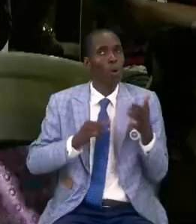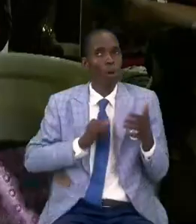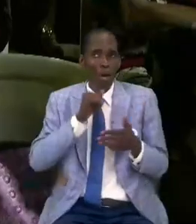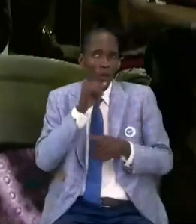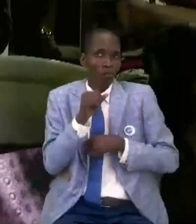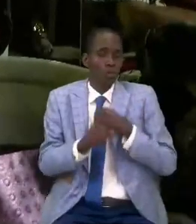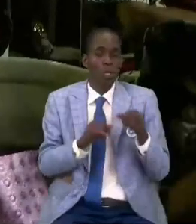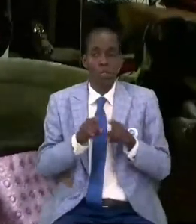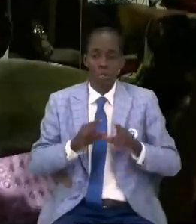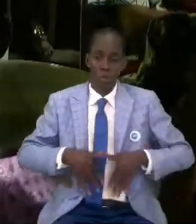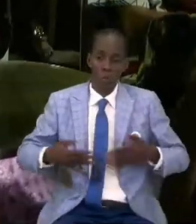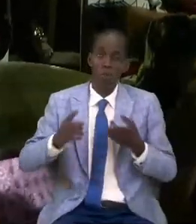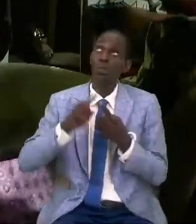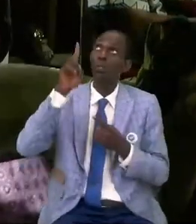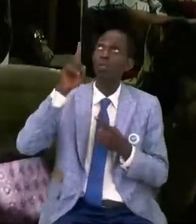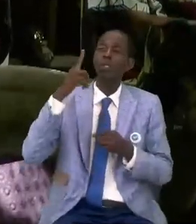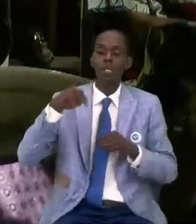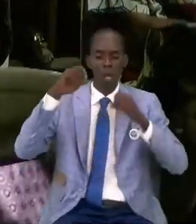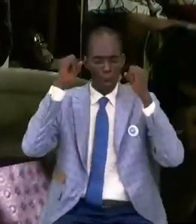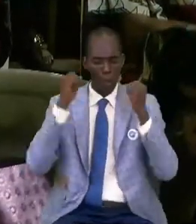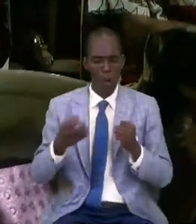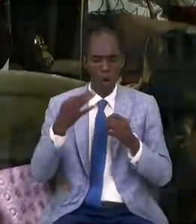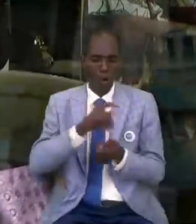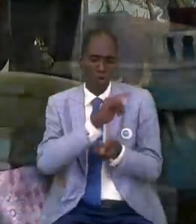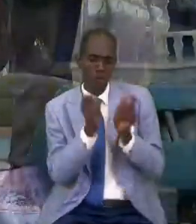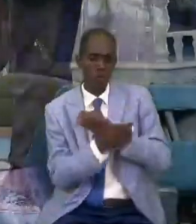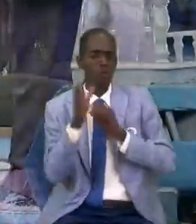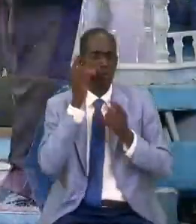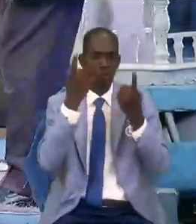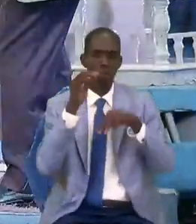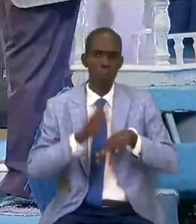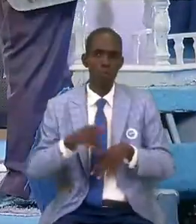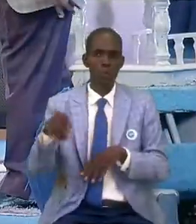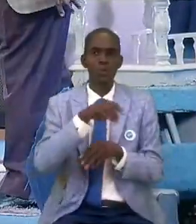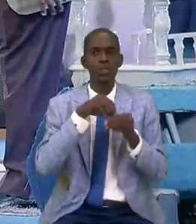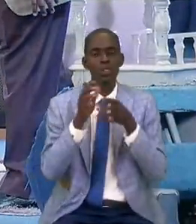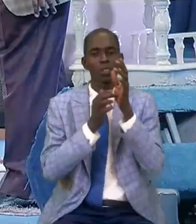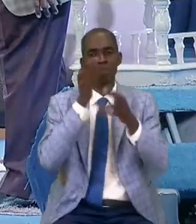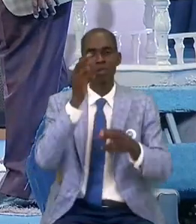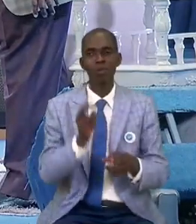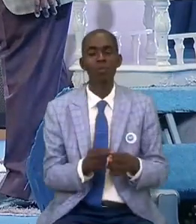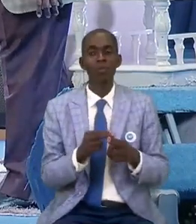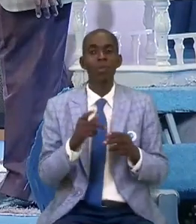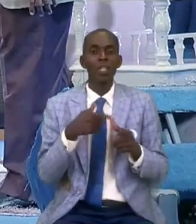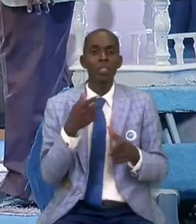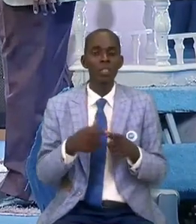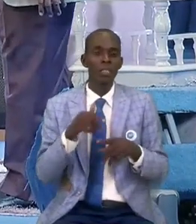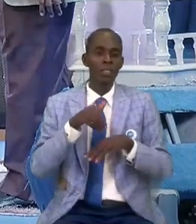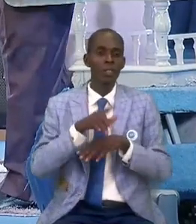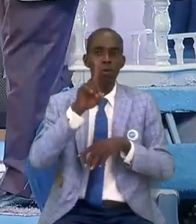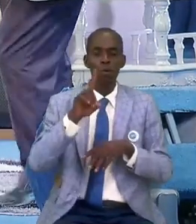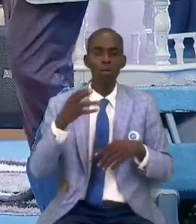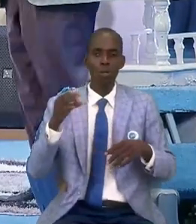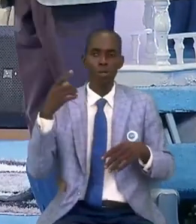you immediately. It says, then flew one of the seraphims unto me, having a live coal in his